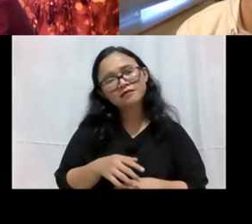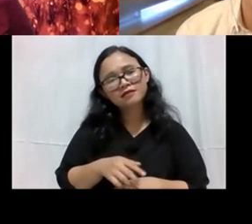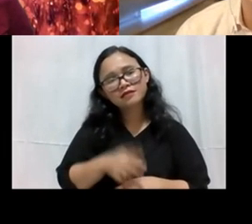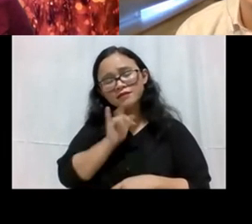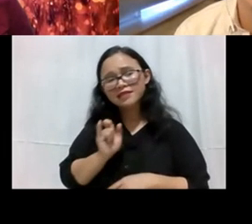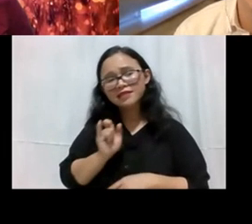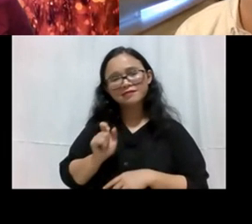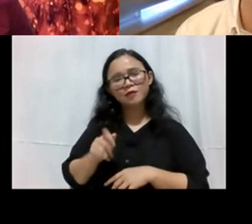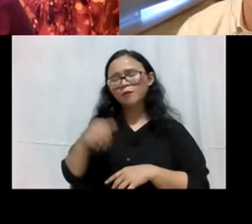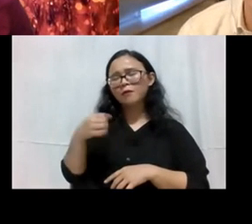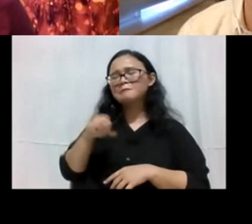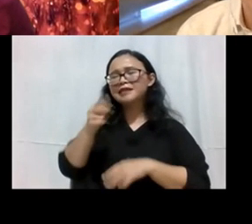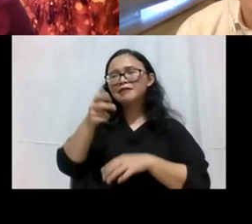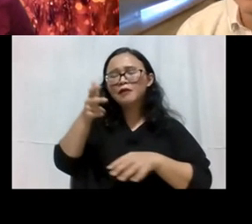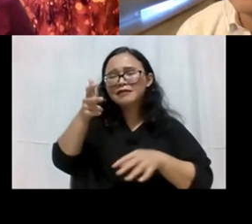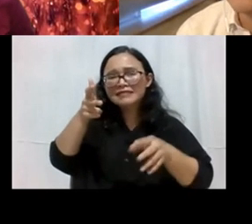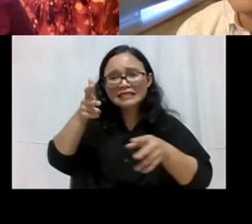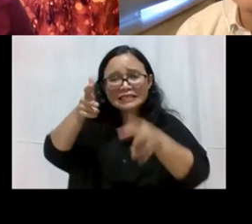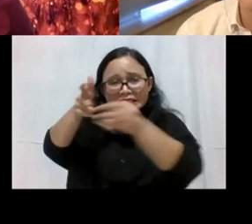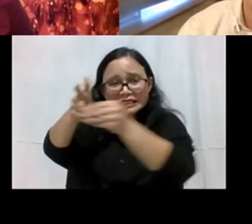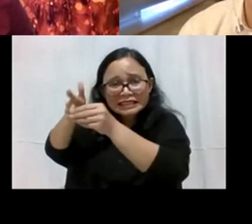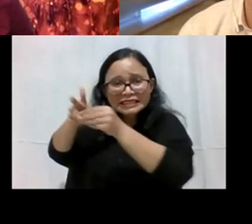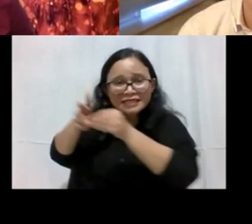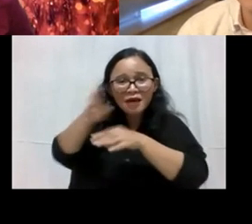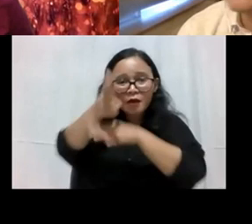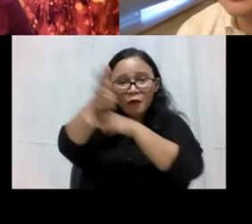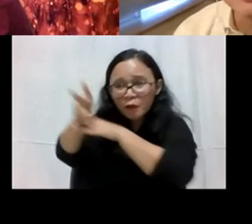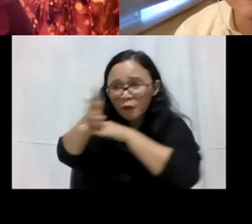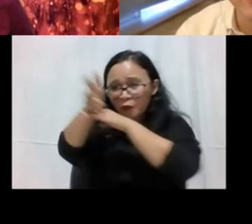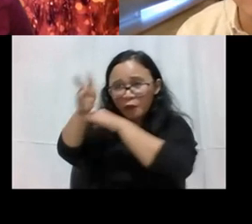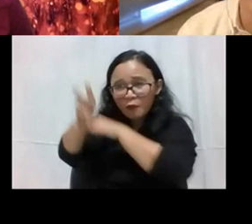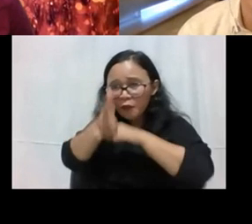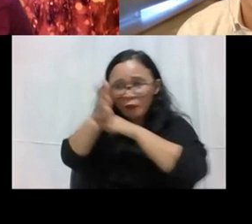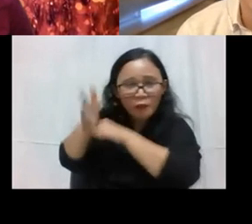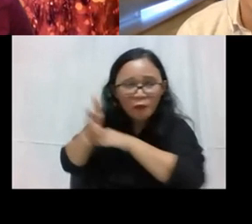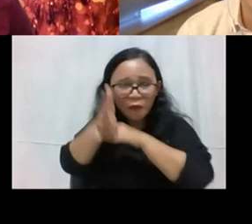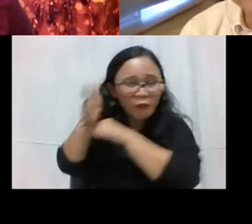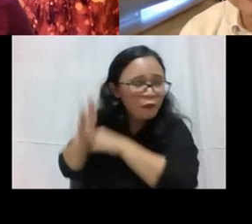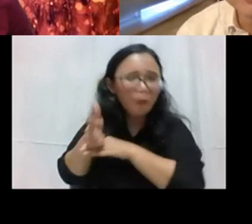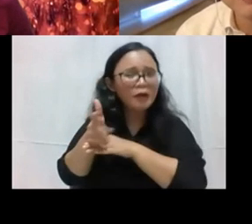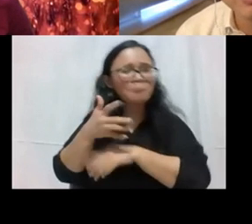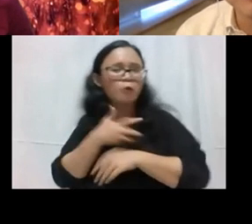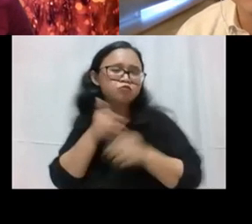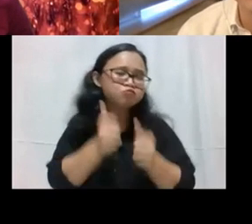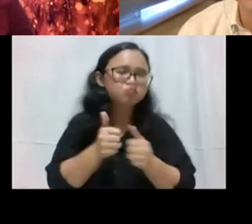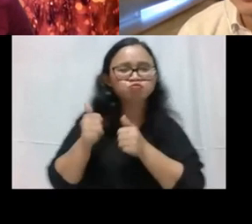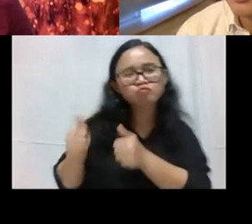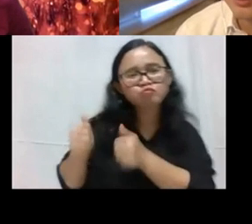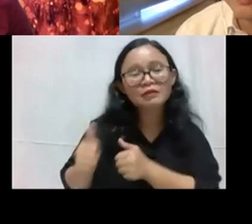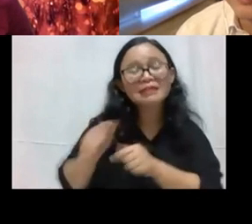footage. You may get footage, very strong footage about patients suffering. So that your film may be able